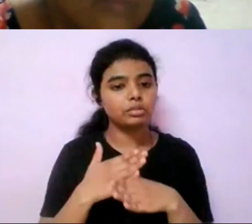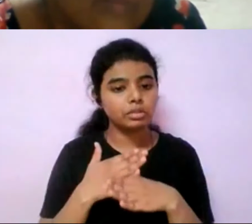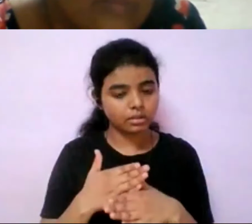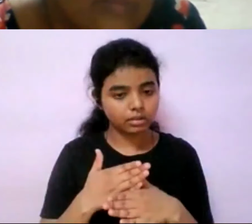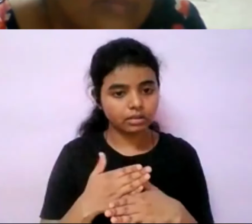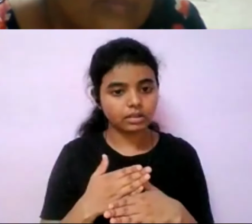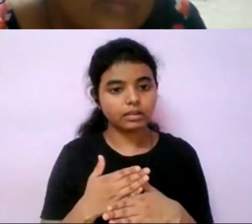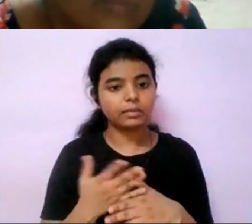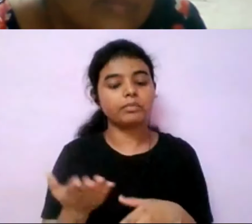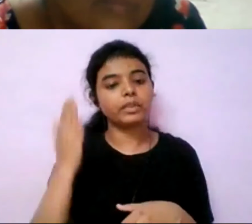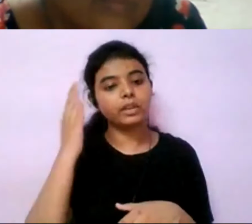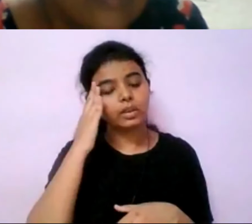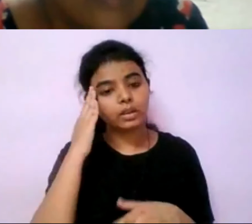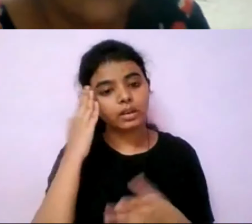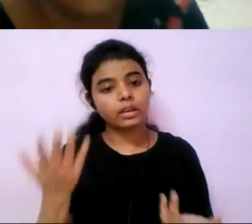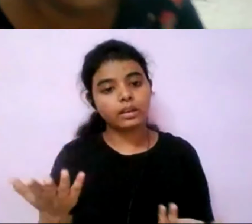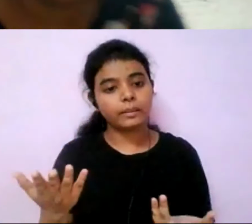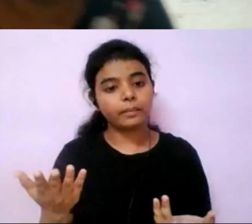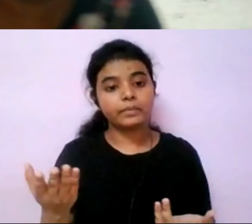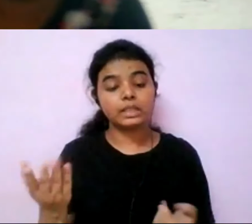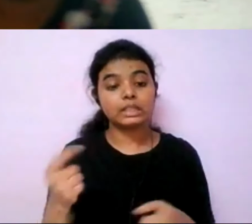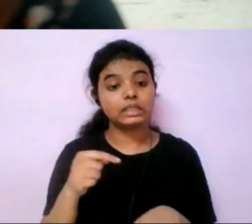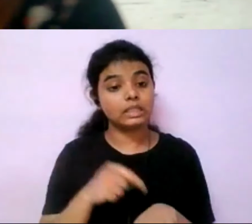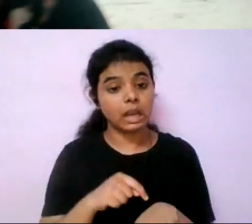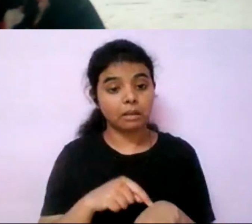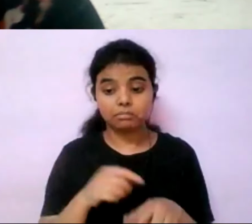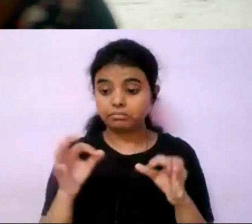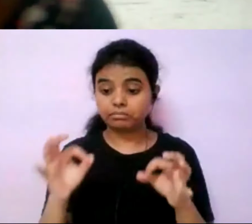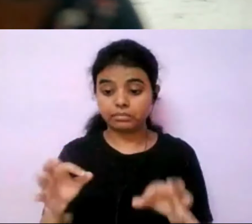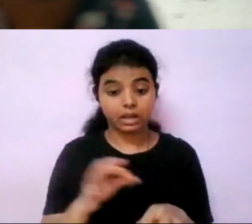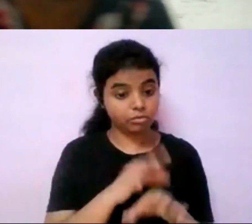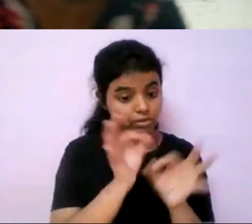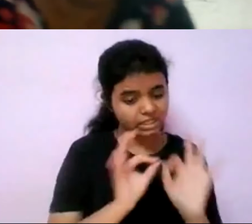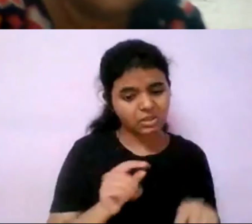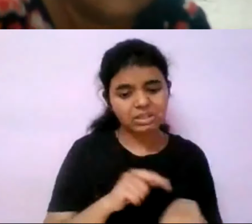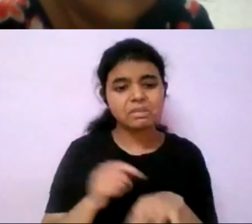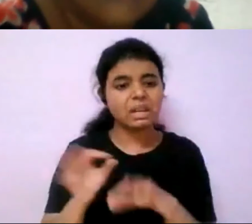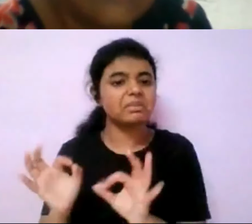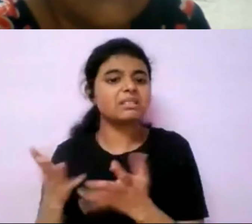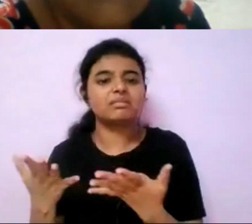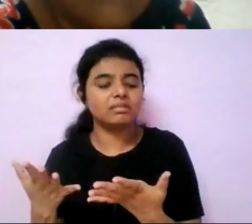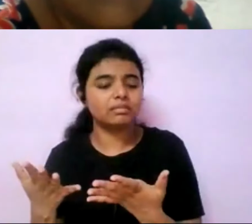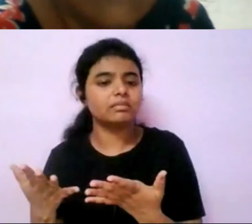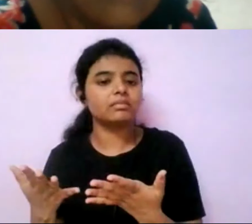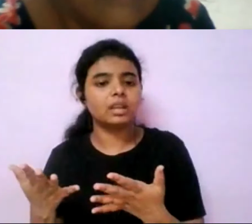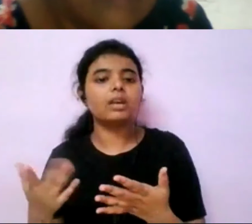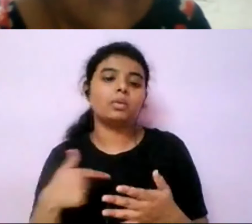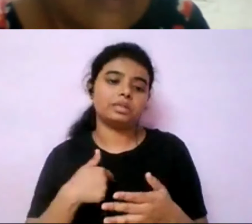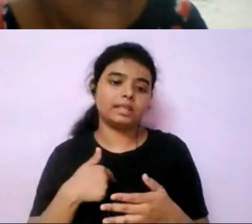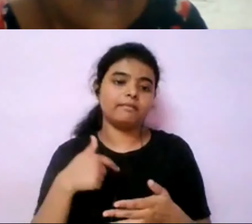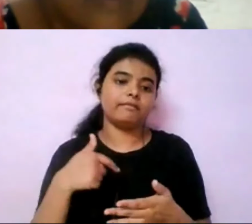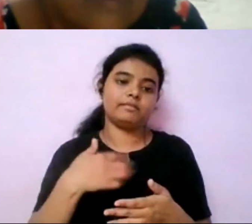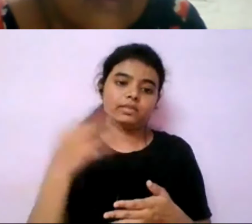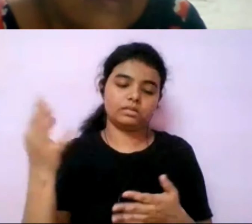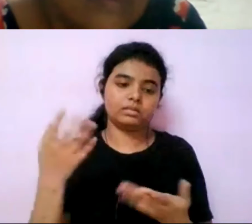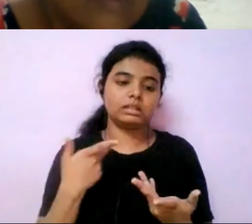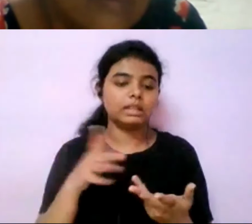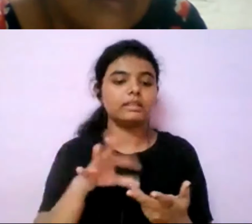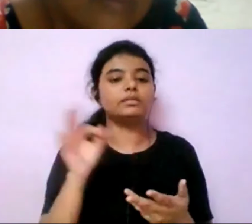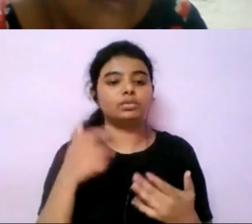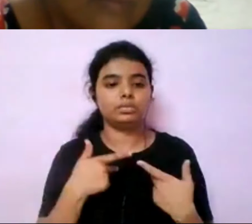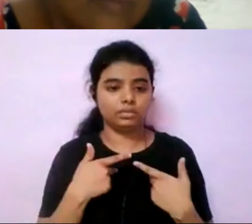we may be ready at a given point of time, or we may not be, and that should be our choice. So, and